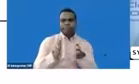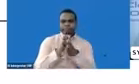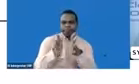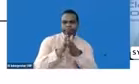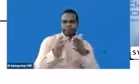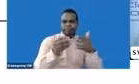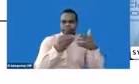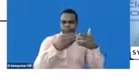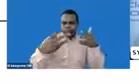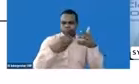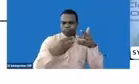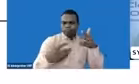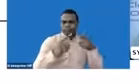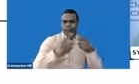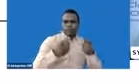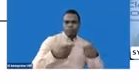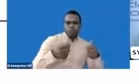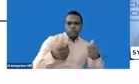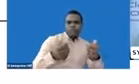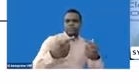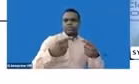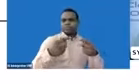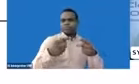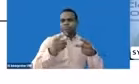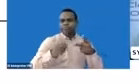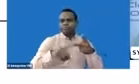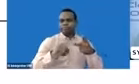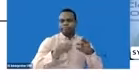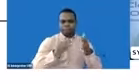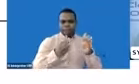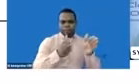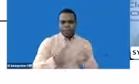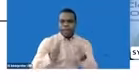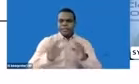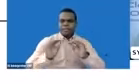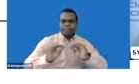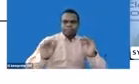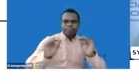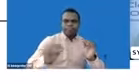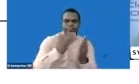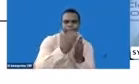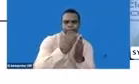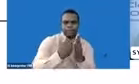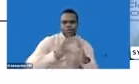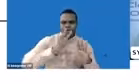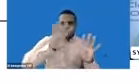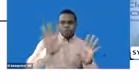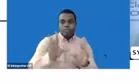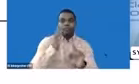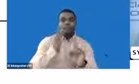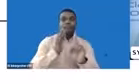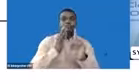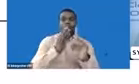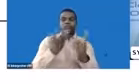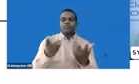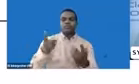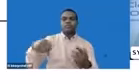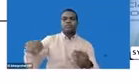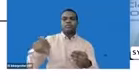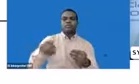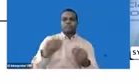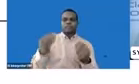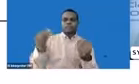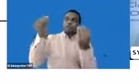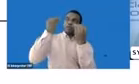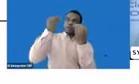and training providers, as well as organizations of persons with disabilities who are interested in doing training